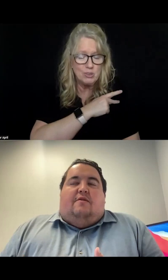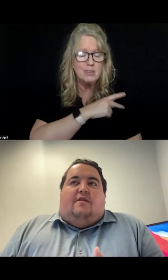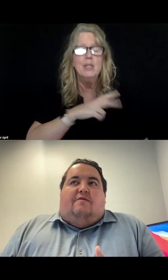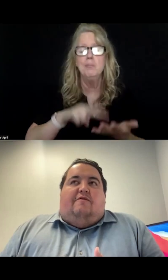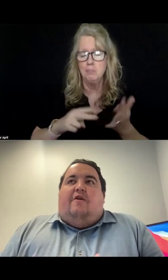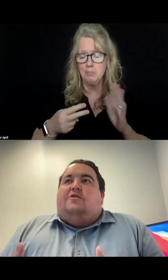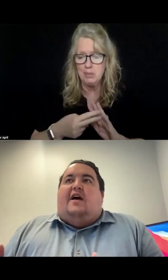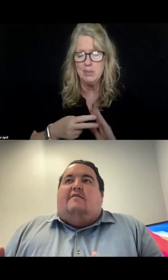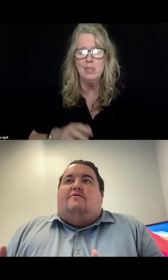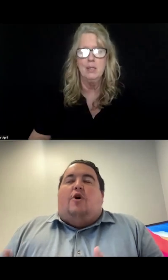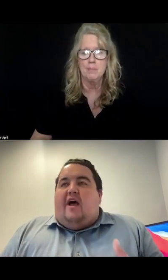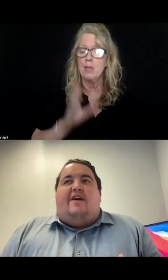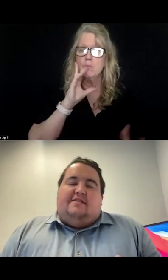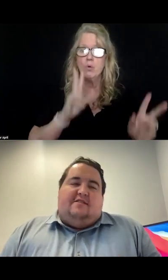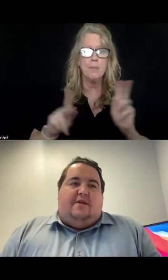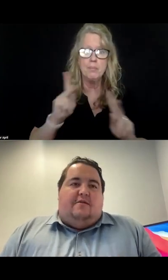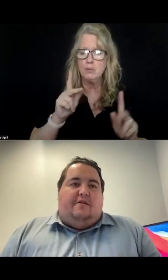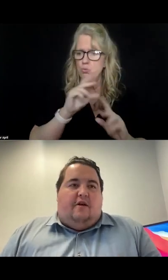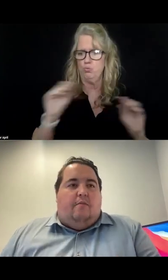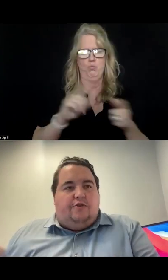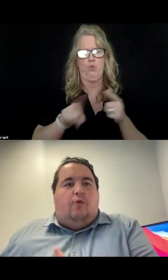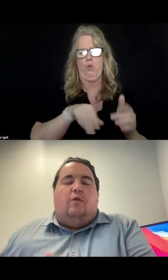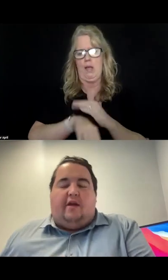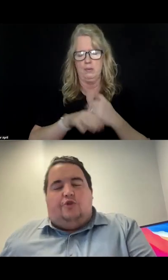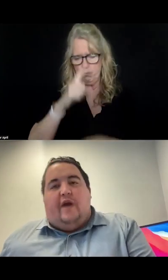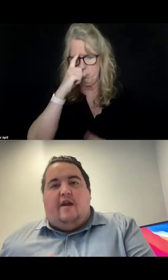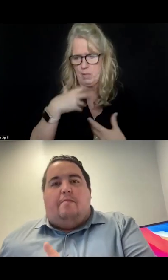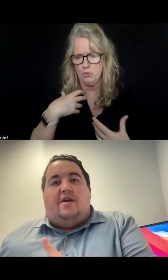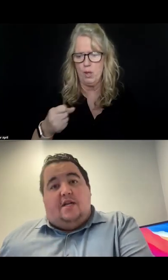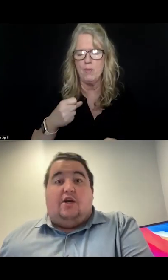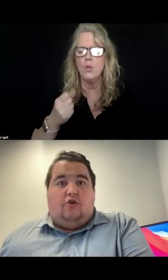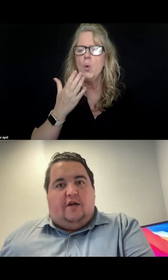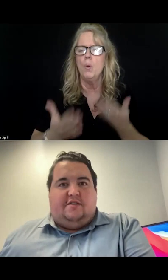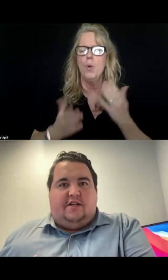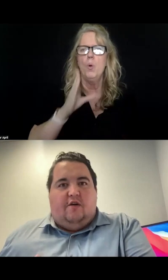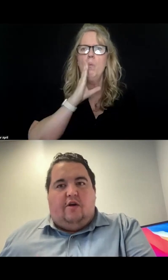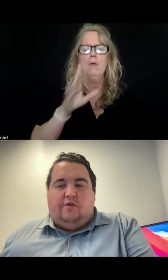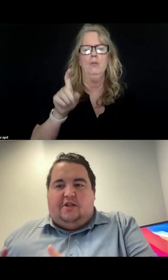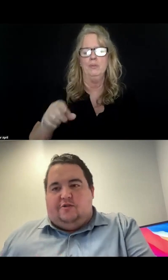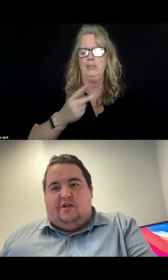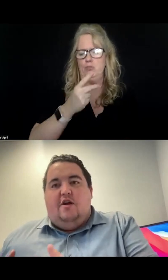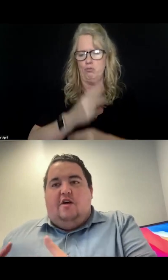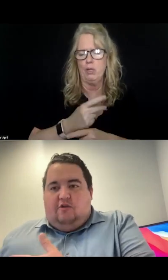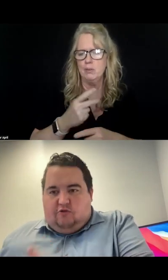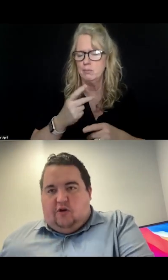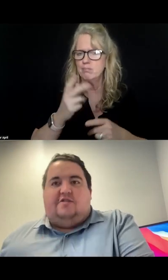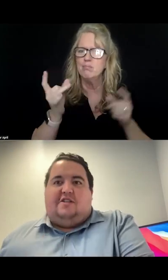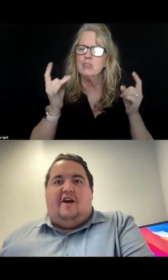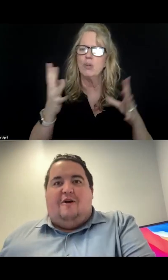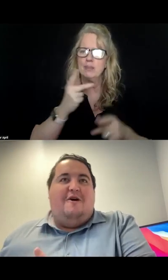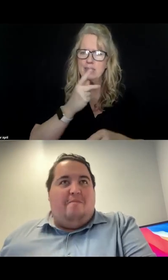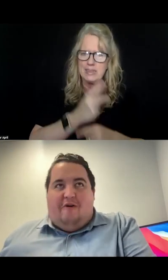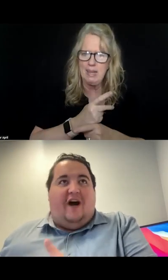is folks that don't have access to mental health care are much more likely to end up needing crisis care, right? Which actually